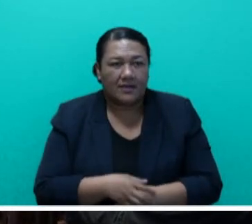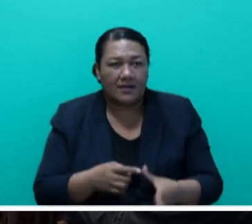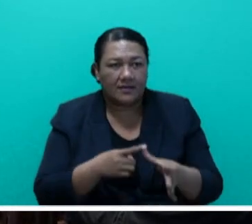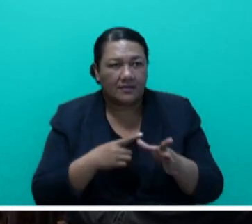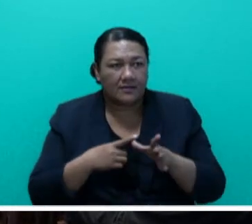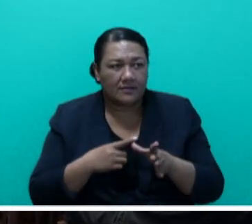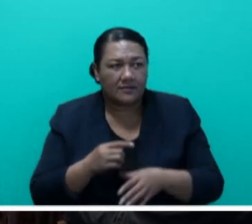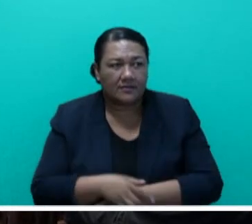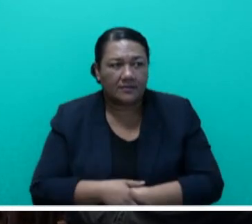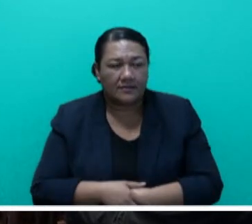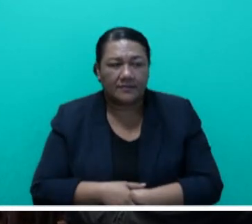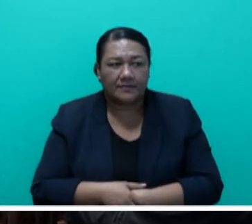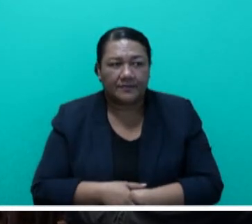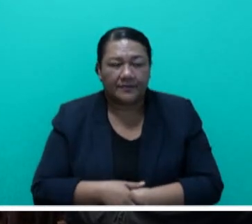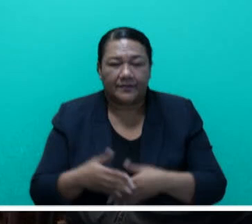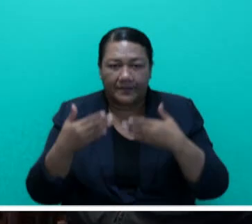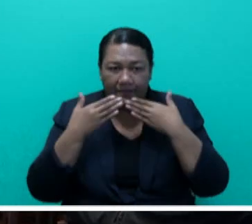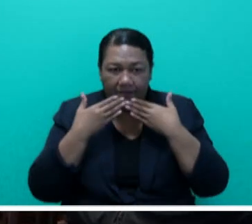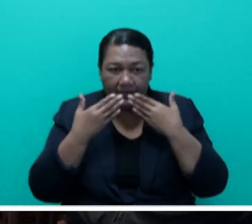Yes, thank you, Honorable